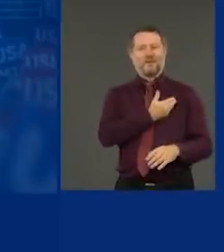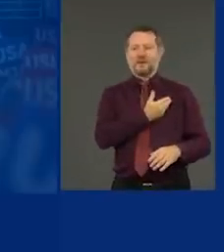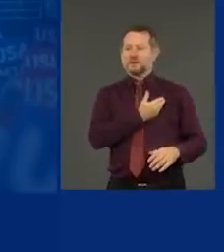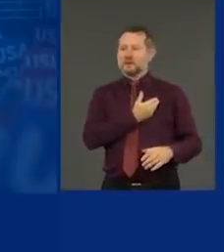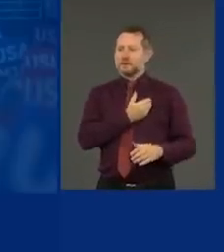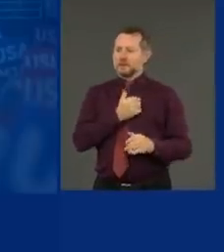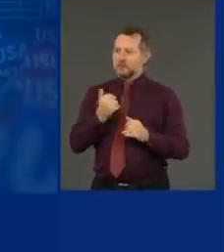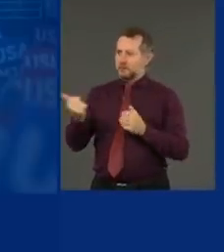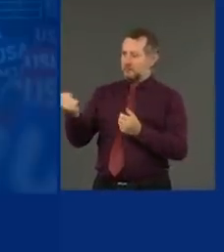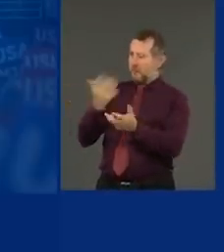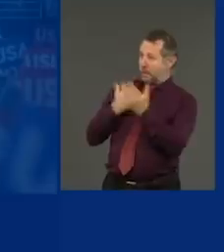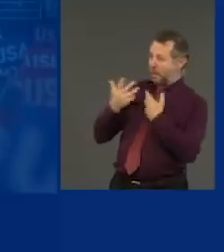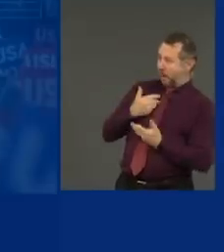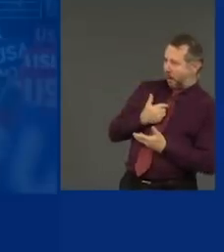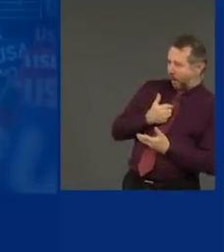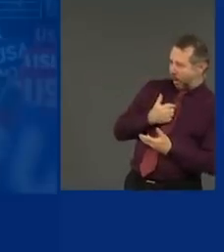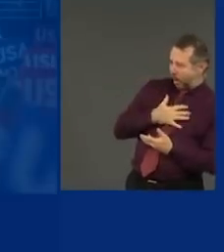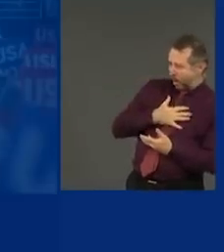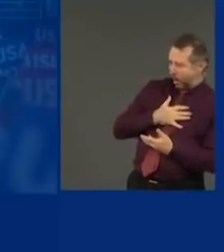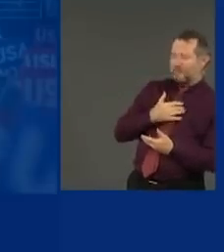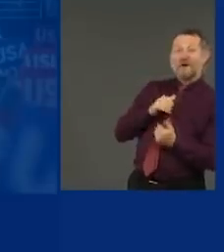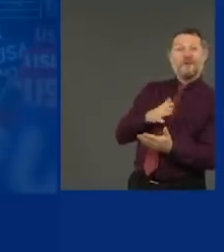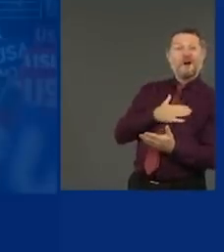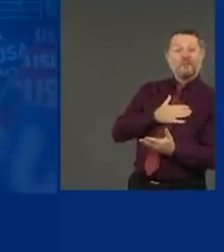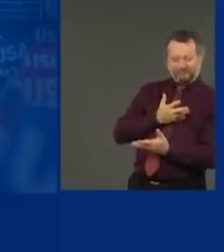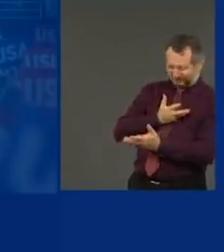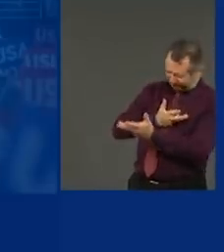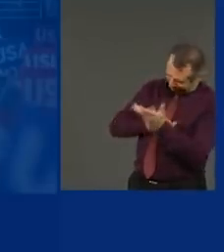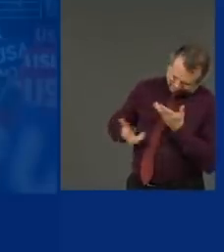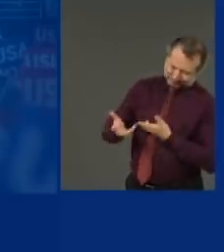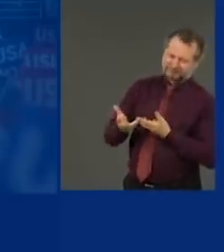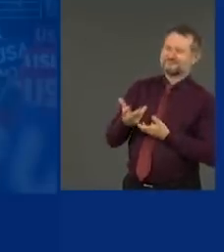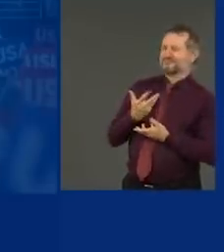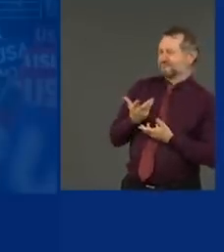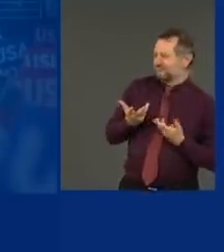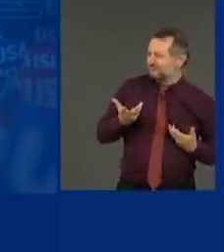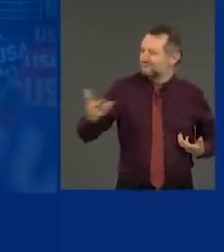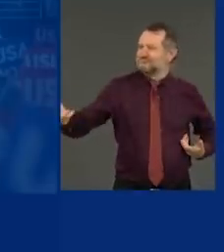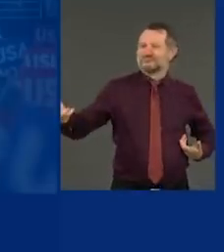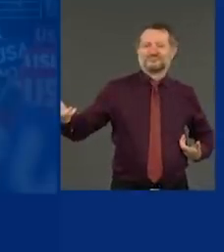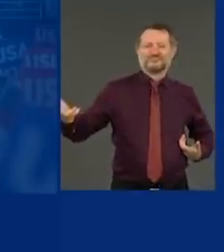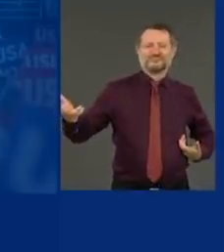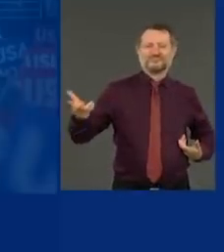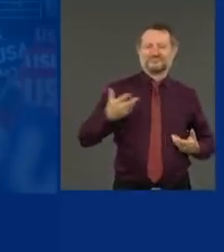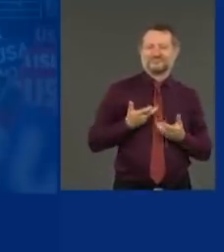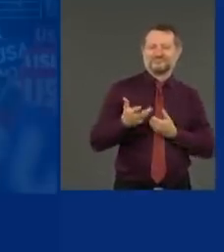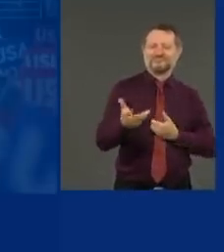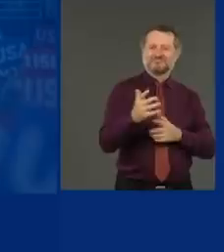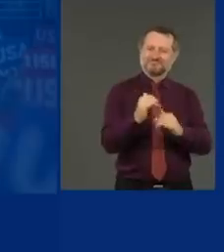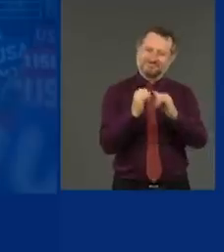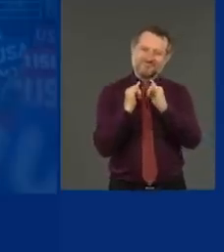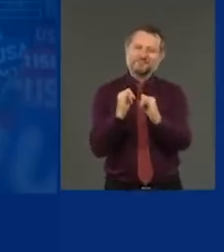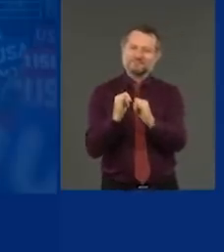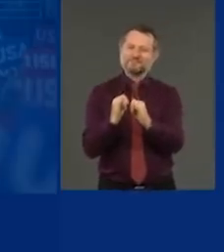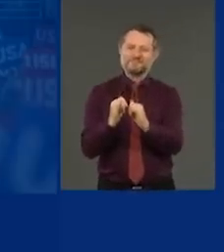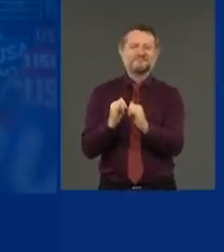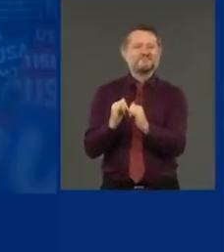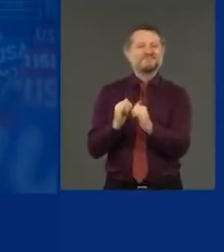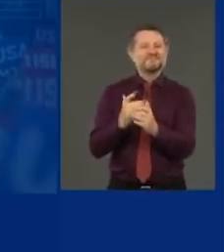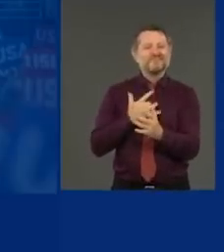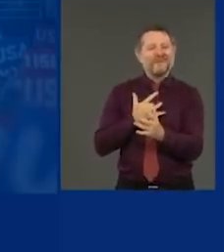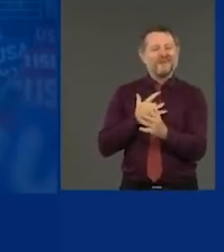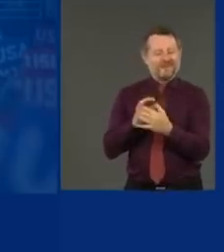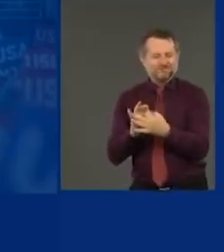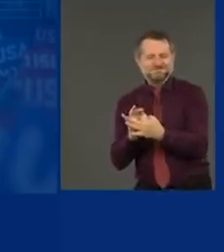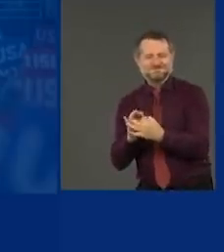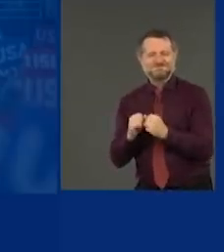for us. And we appreciated it, and we feel the same about you that you felt about